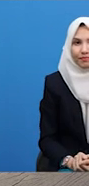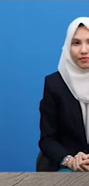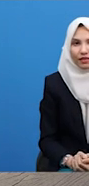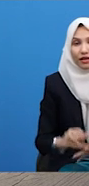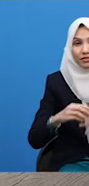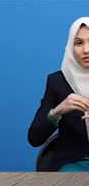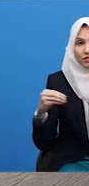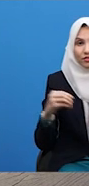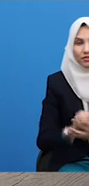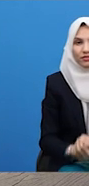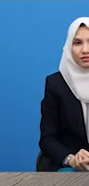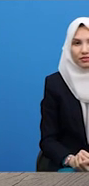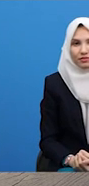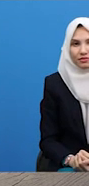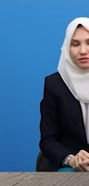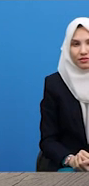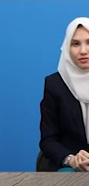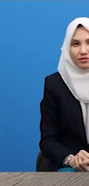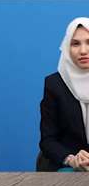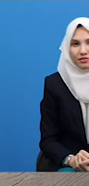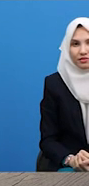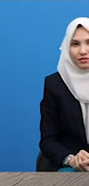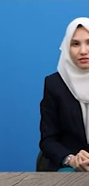The choices of the facilities are